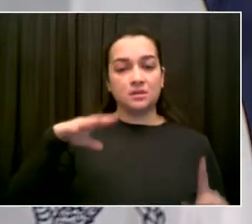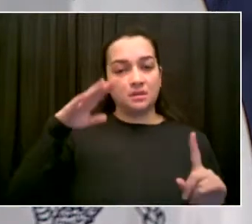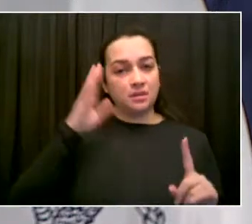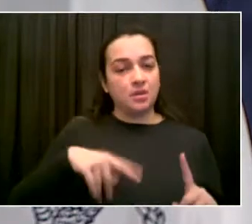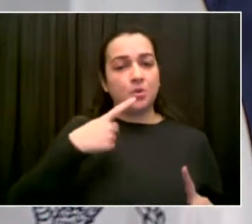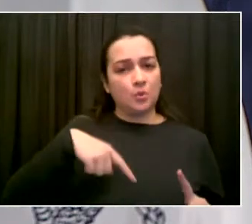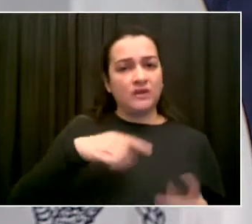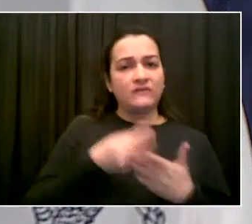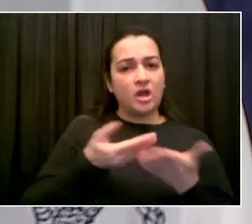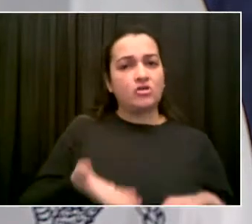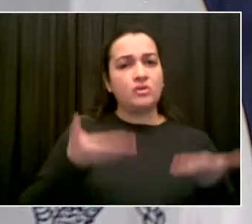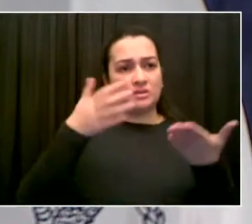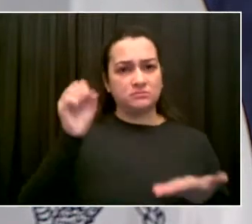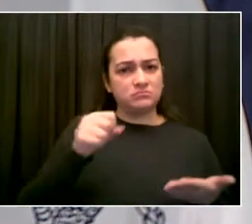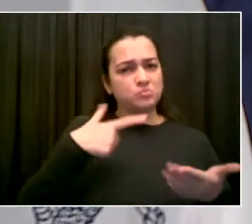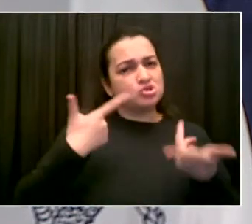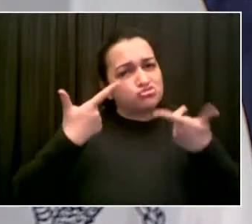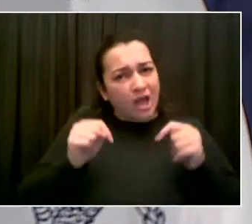addressed and we're just moving forward.